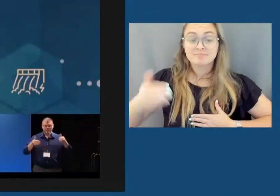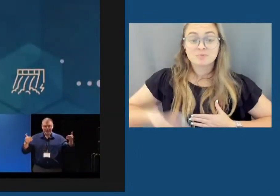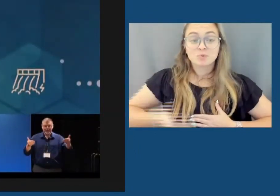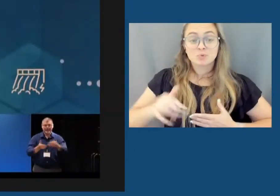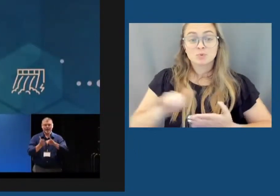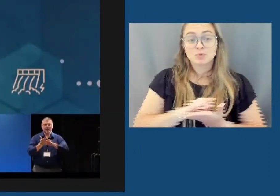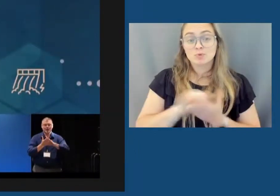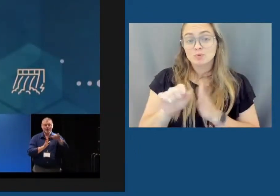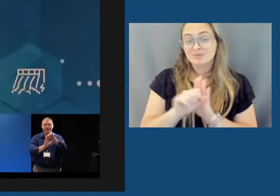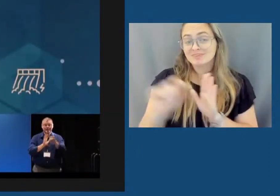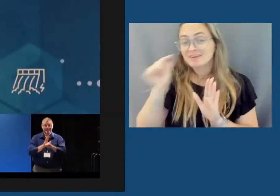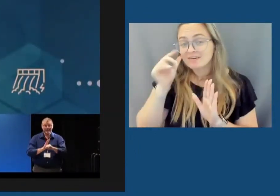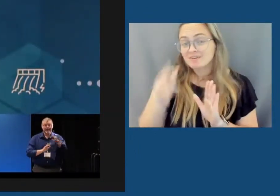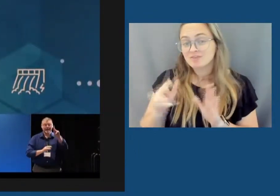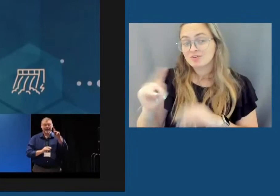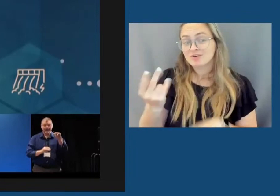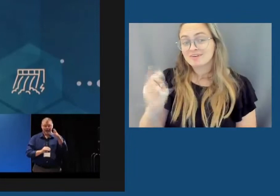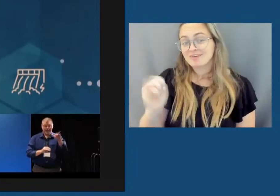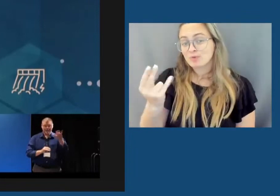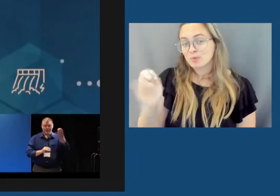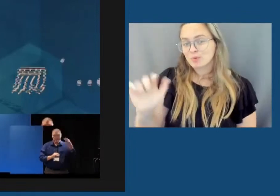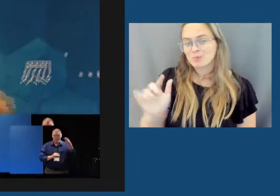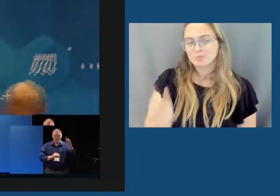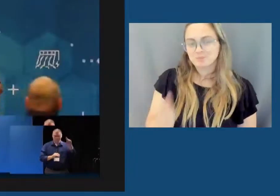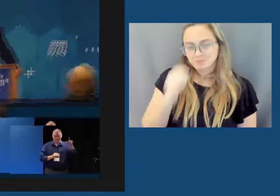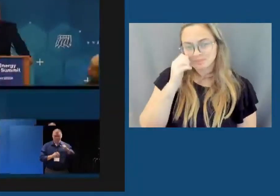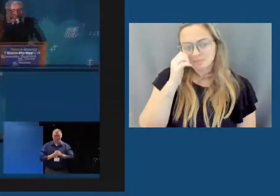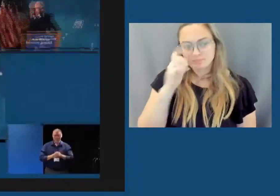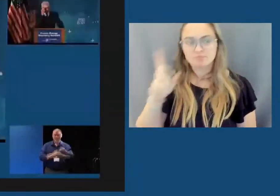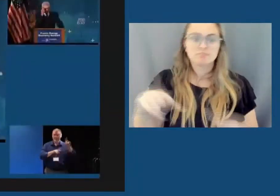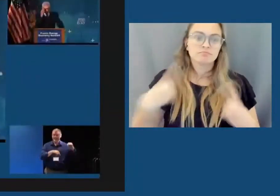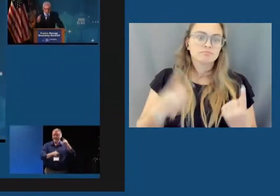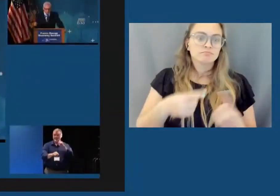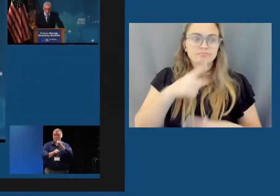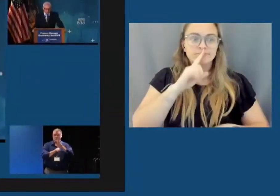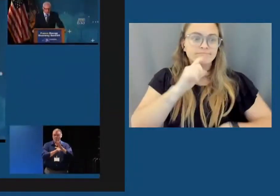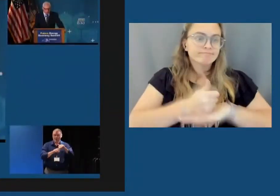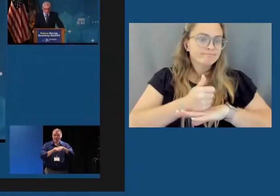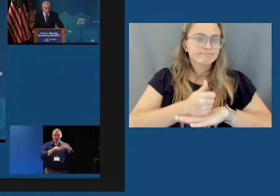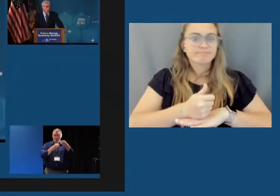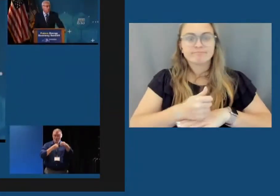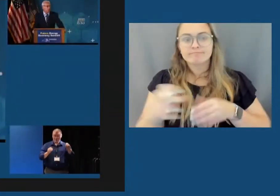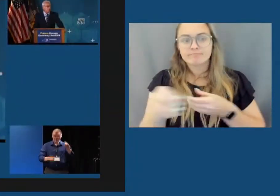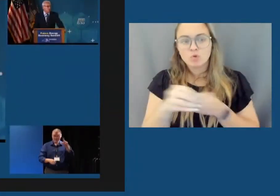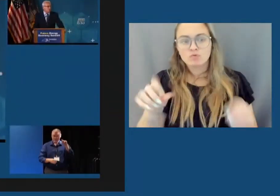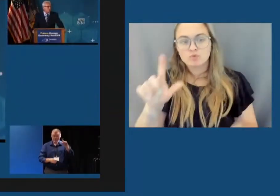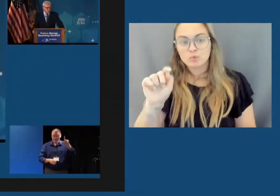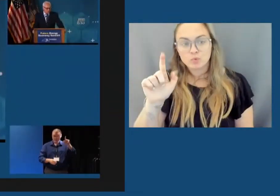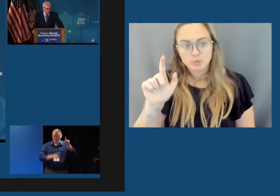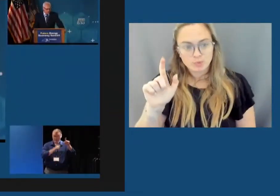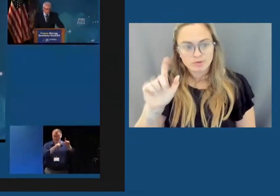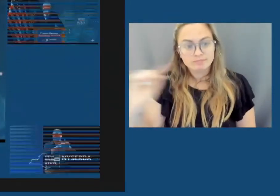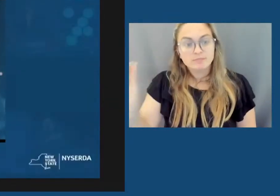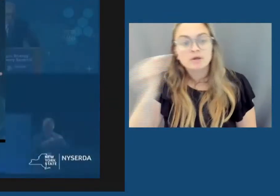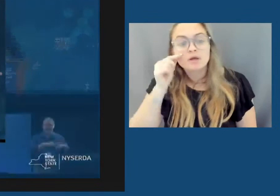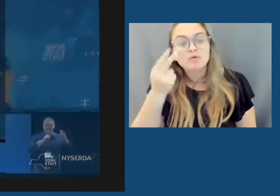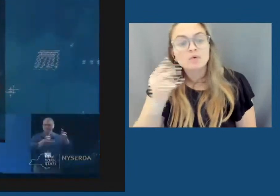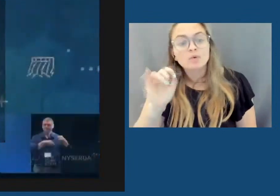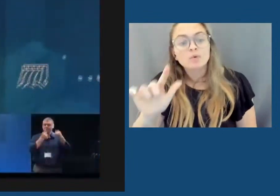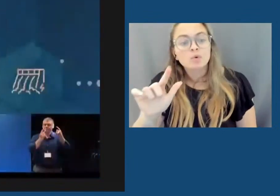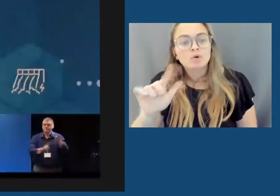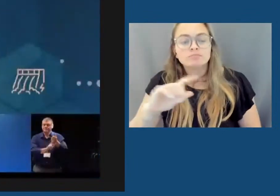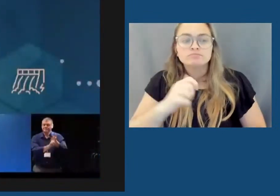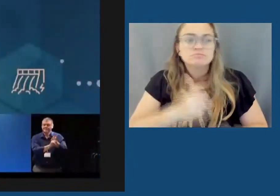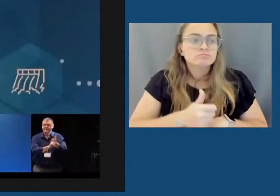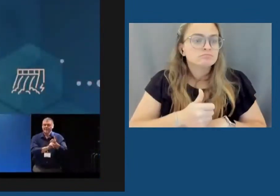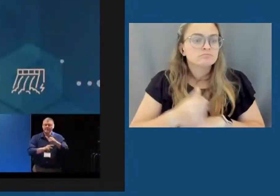State Governor Kathy Hochul. Since being sworn into office in 2021, Governor Hochul has established a